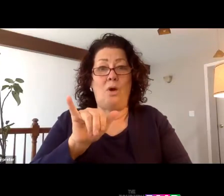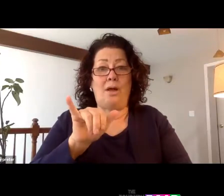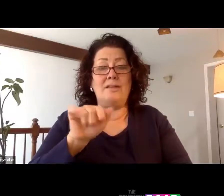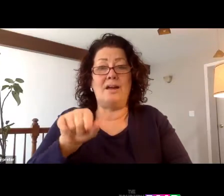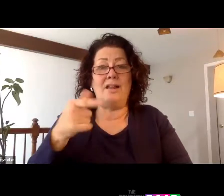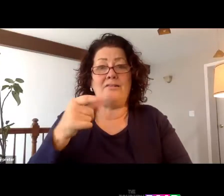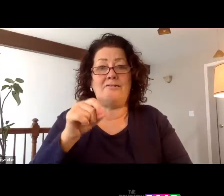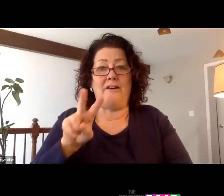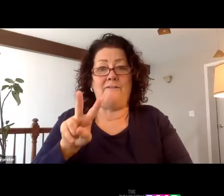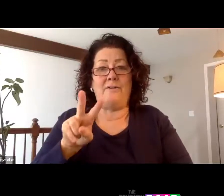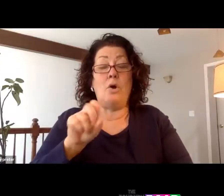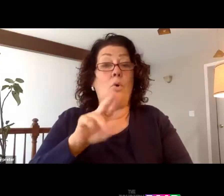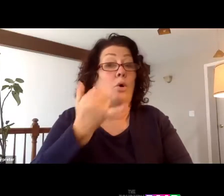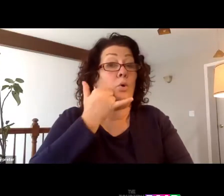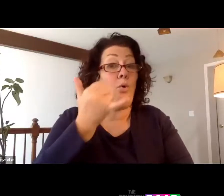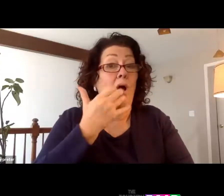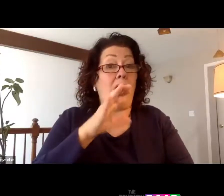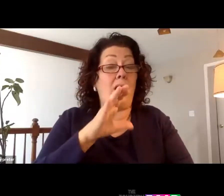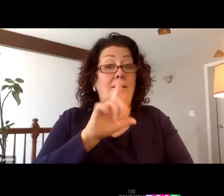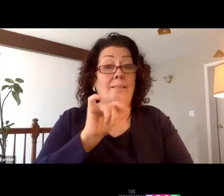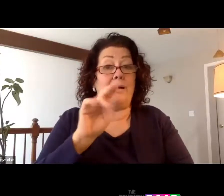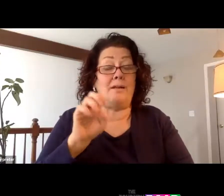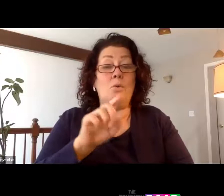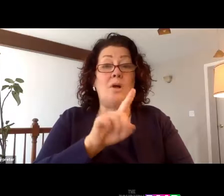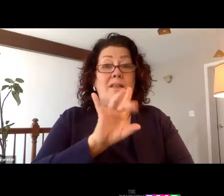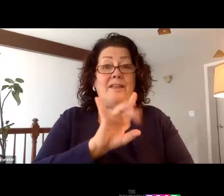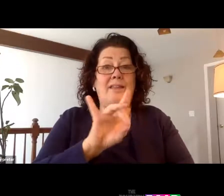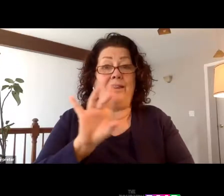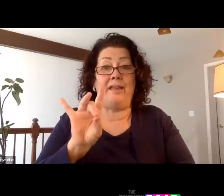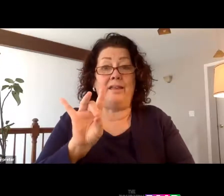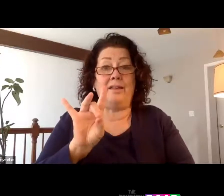dhr.ny.gov or by calling our hotline at